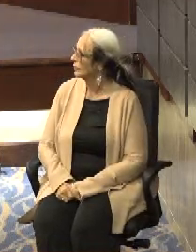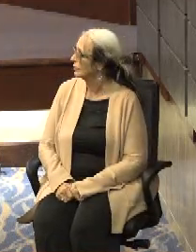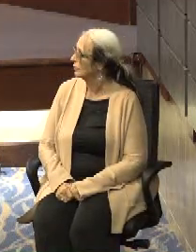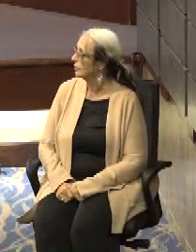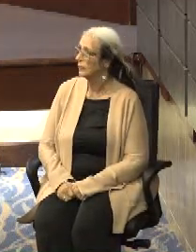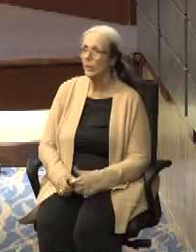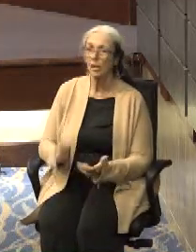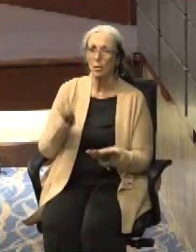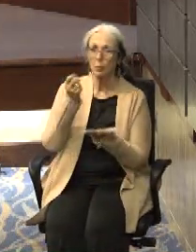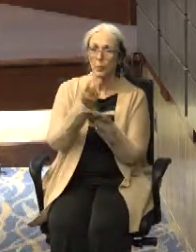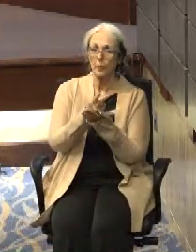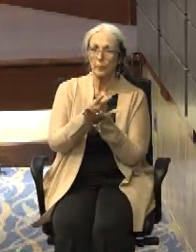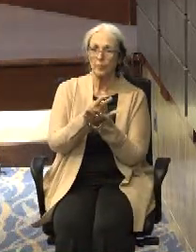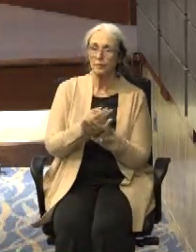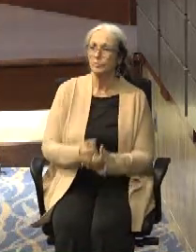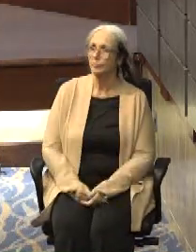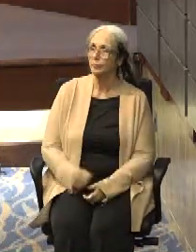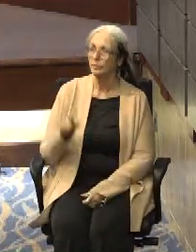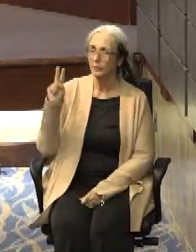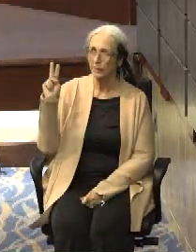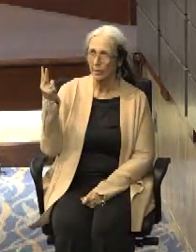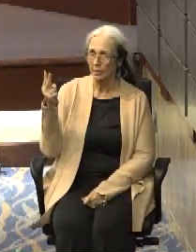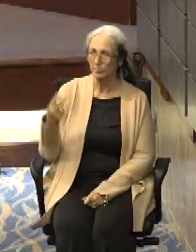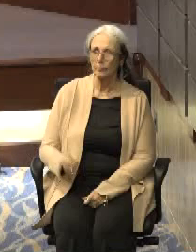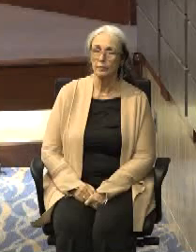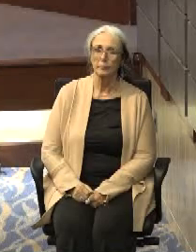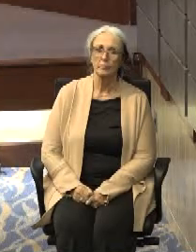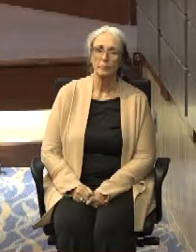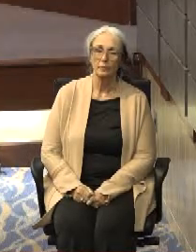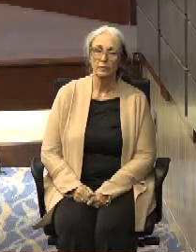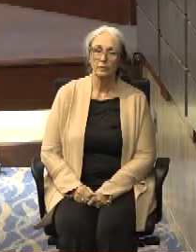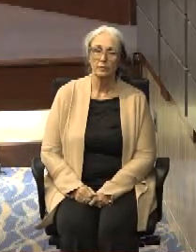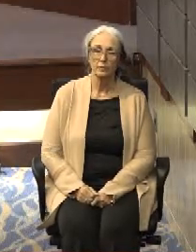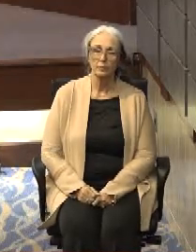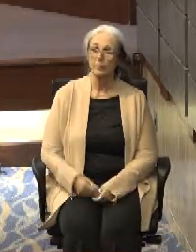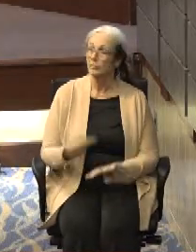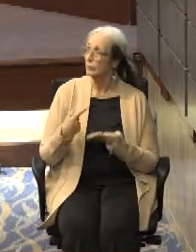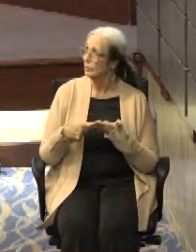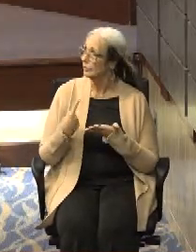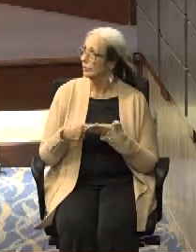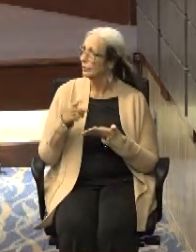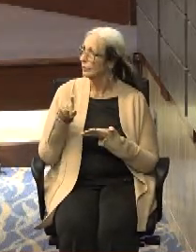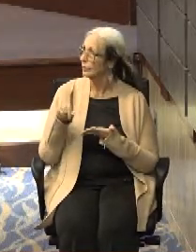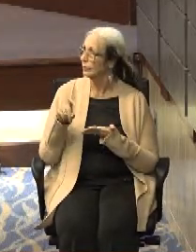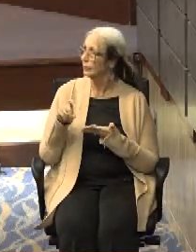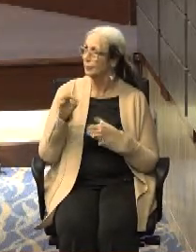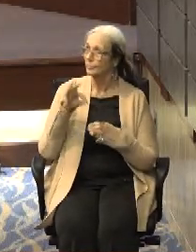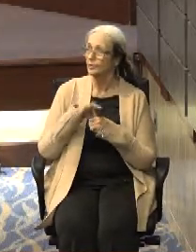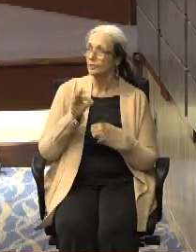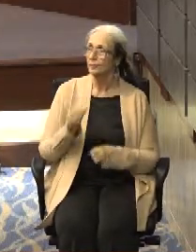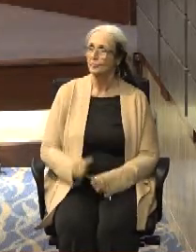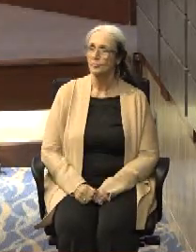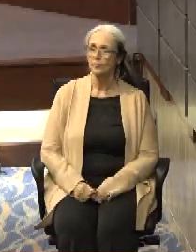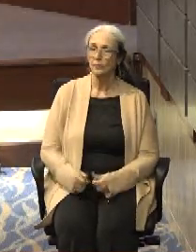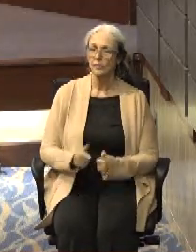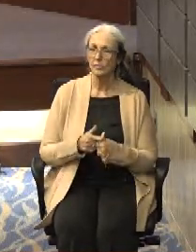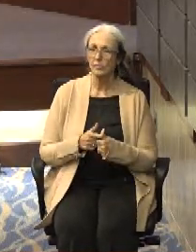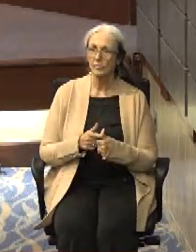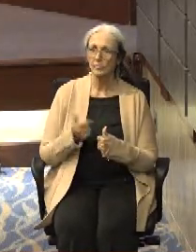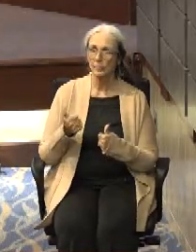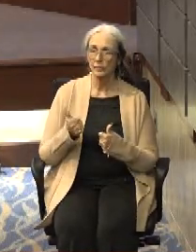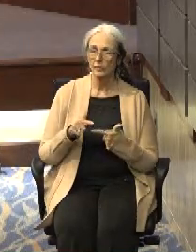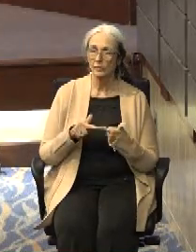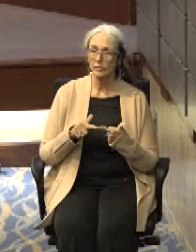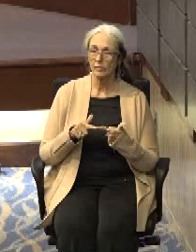approval. Second. Motion and second. Discussion. Please call the council. Barefield?